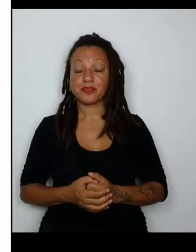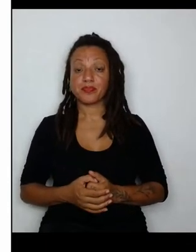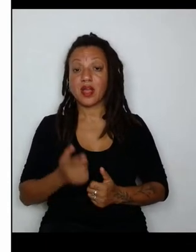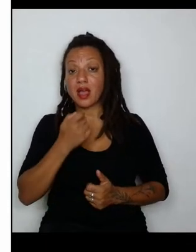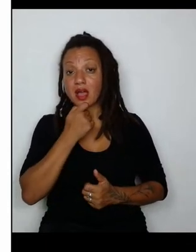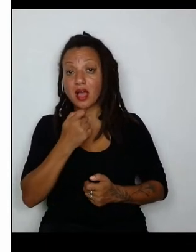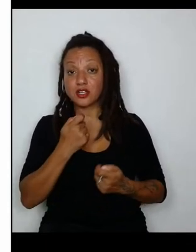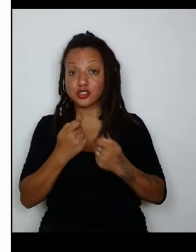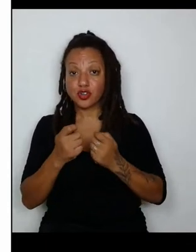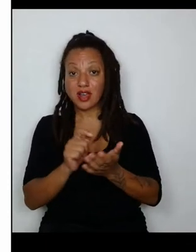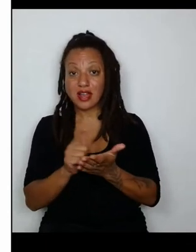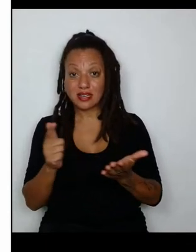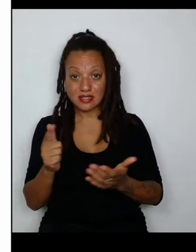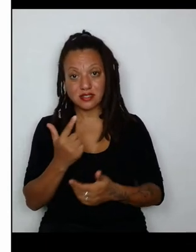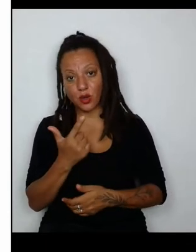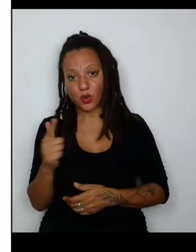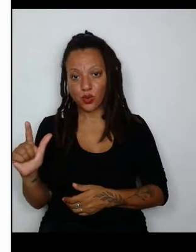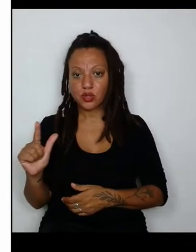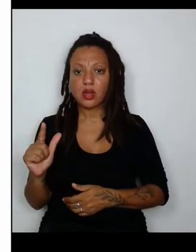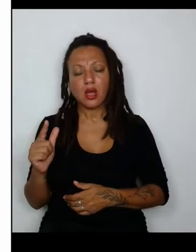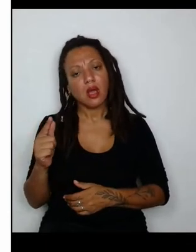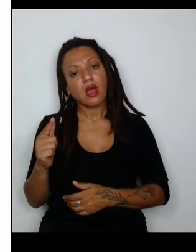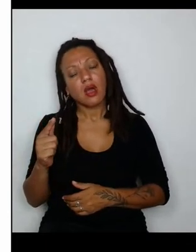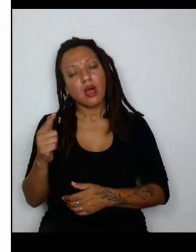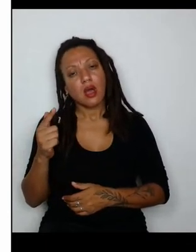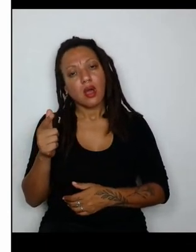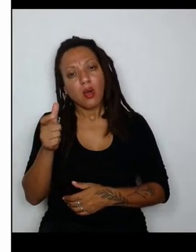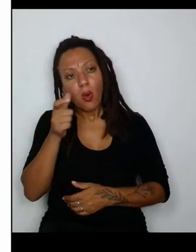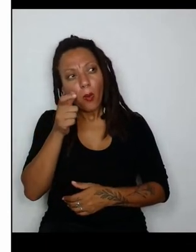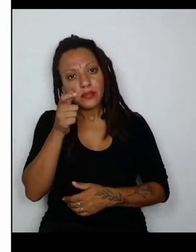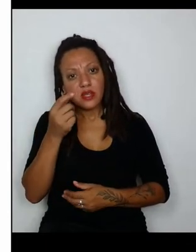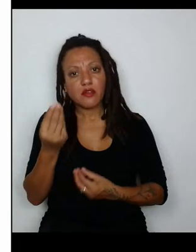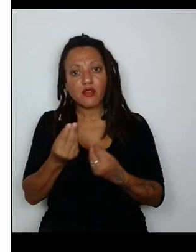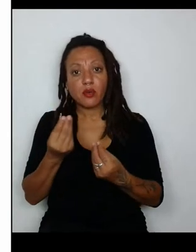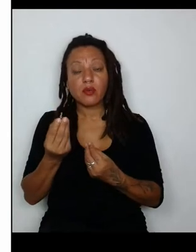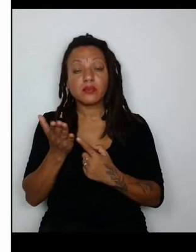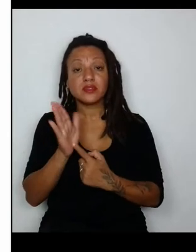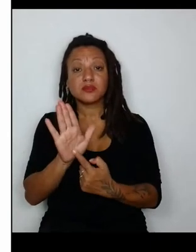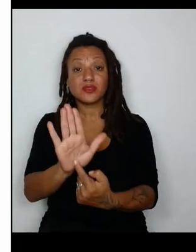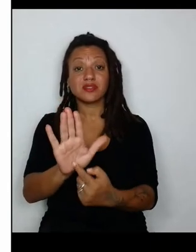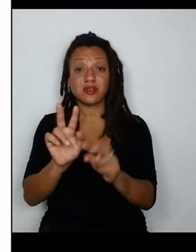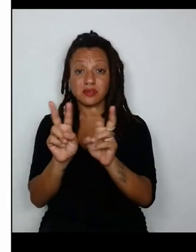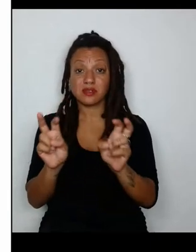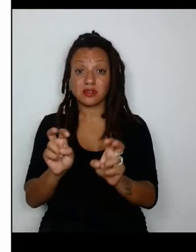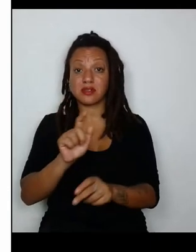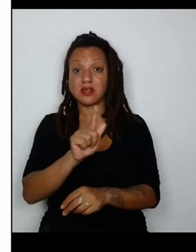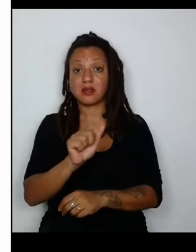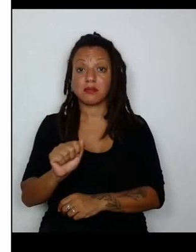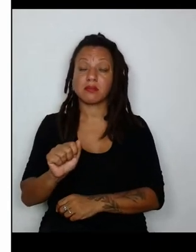national gallery in london have reframed his work nyeri explains quote in an age of heightened public